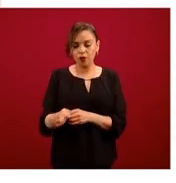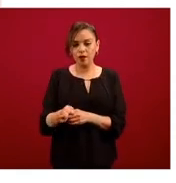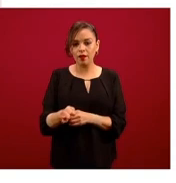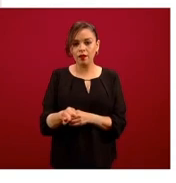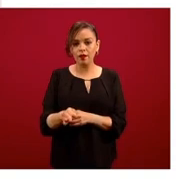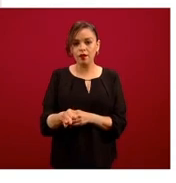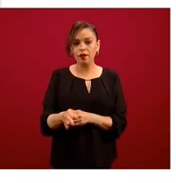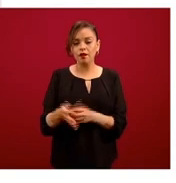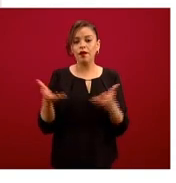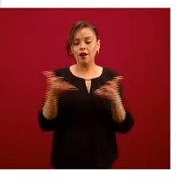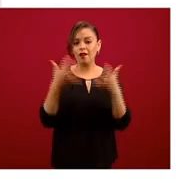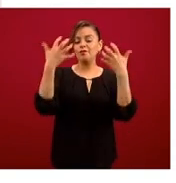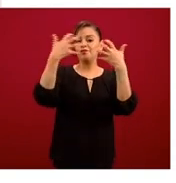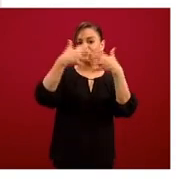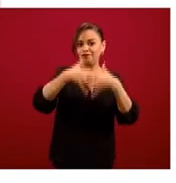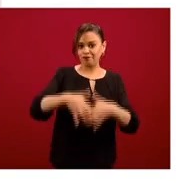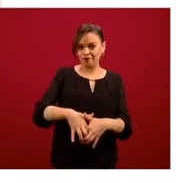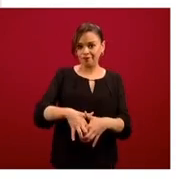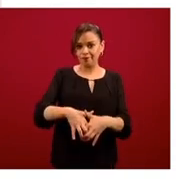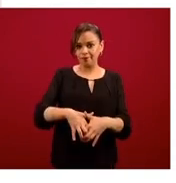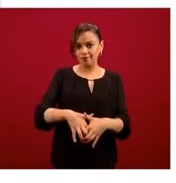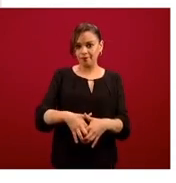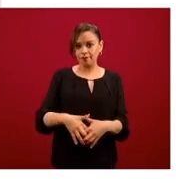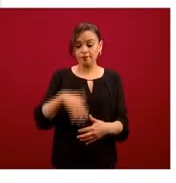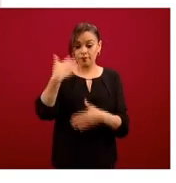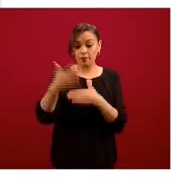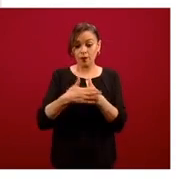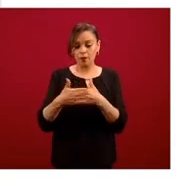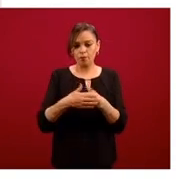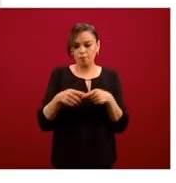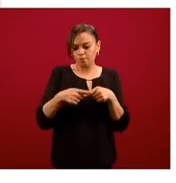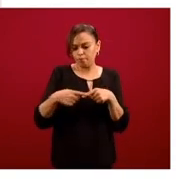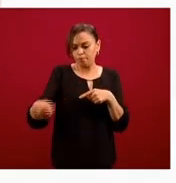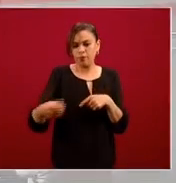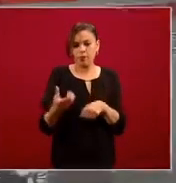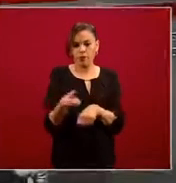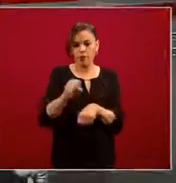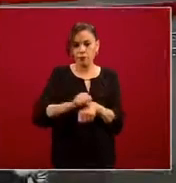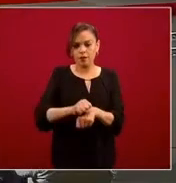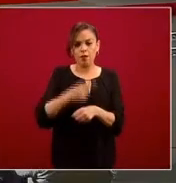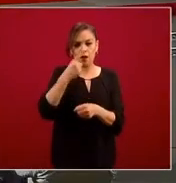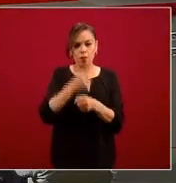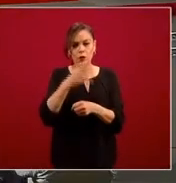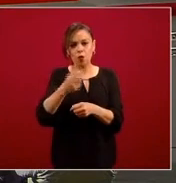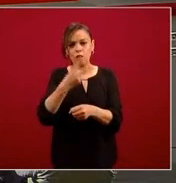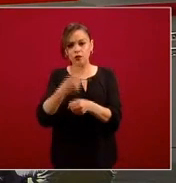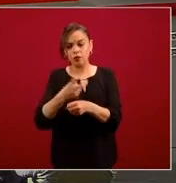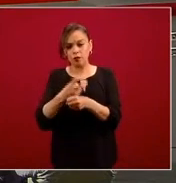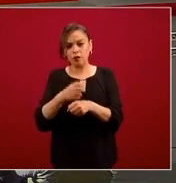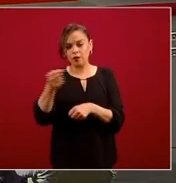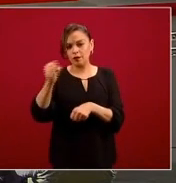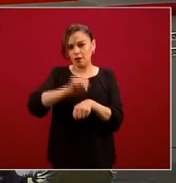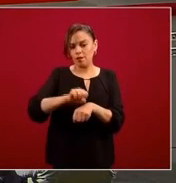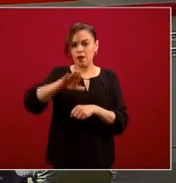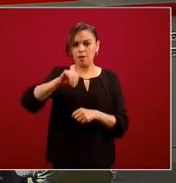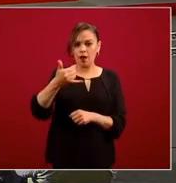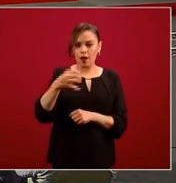and 5 for the piston type of ventilators. We hope to be getting these in the first or